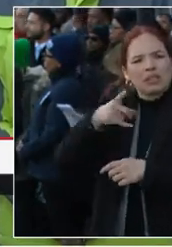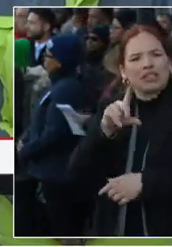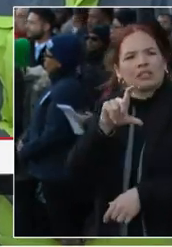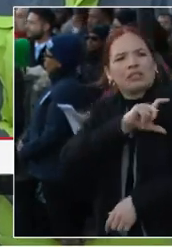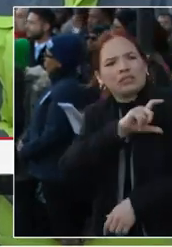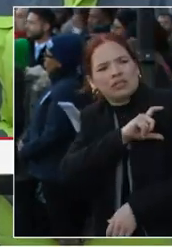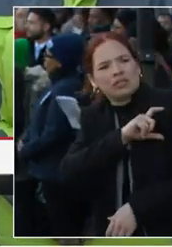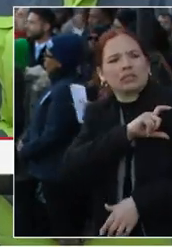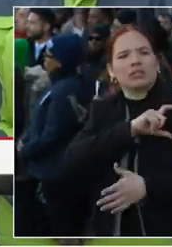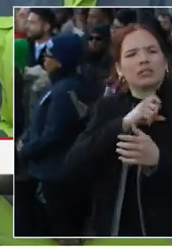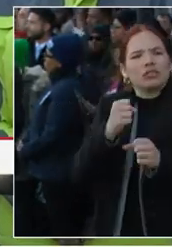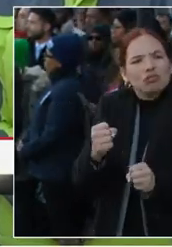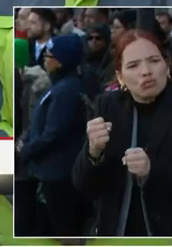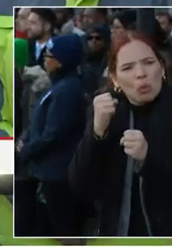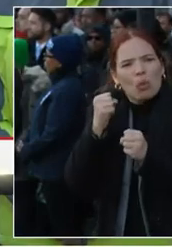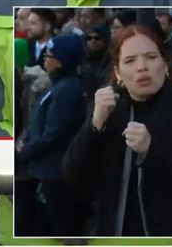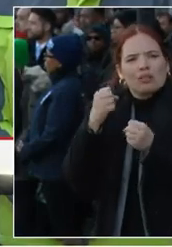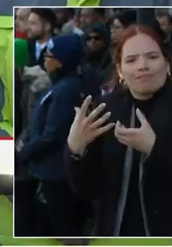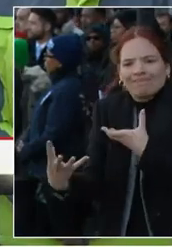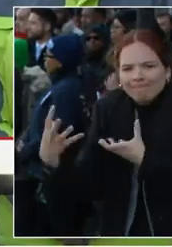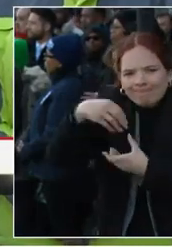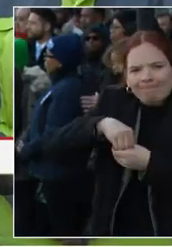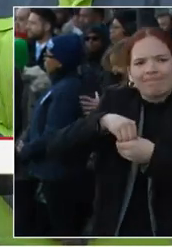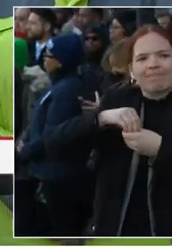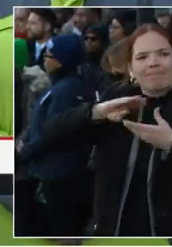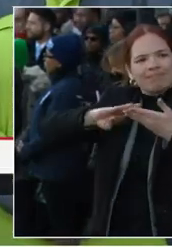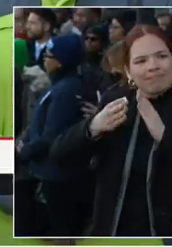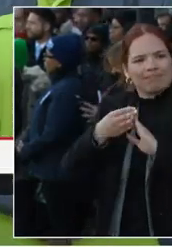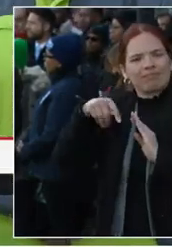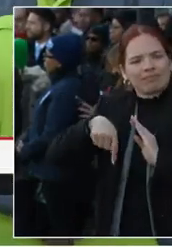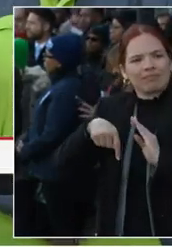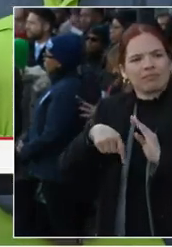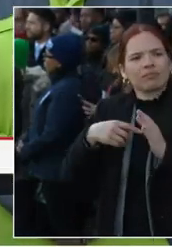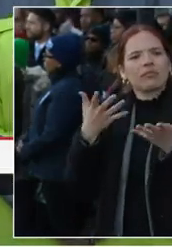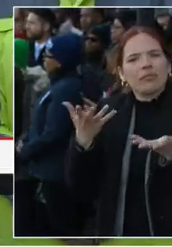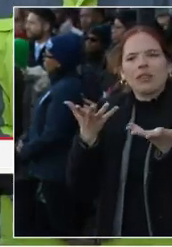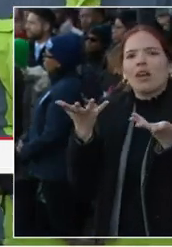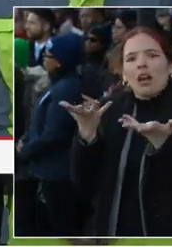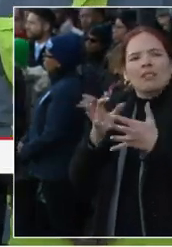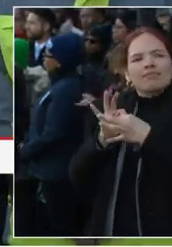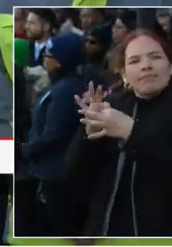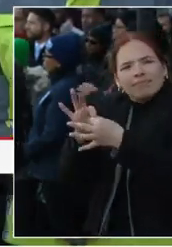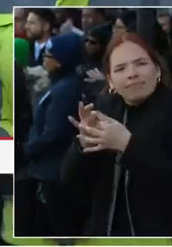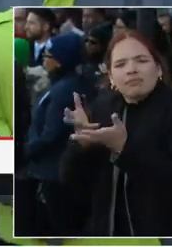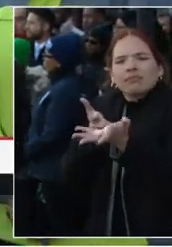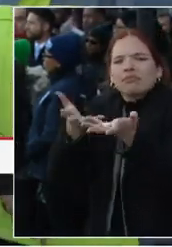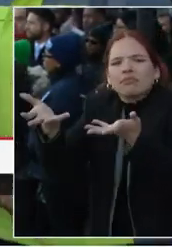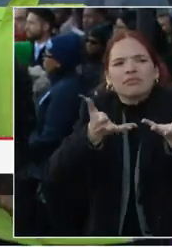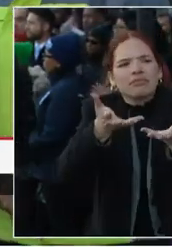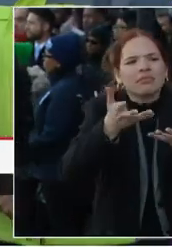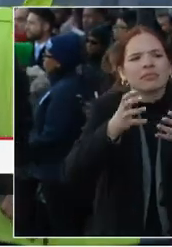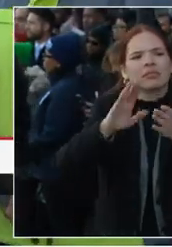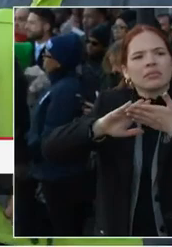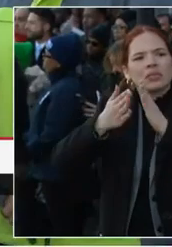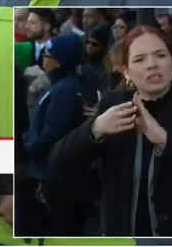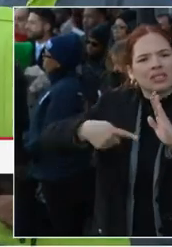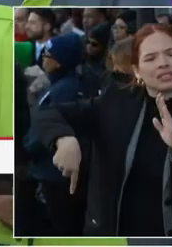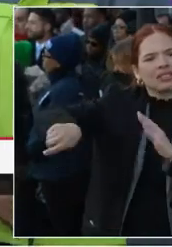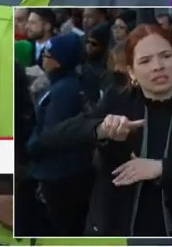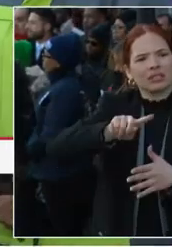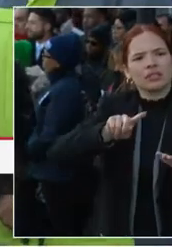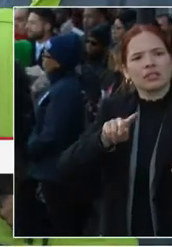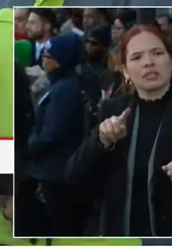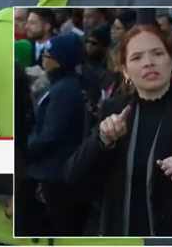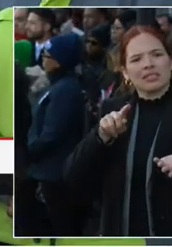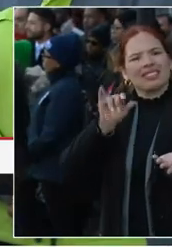is engagement where we're able to engage community in ways that's actually life-changing for people. And I'm not talking about